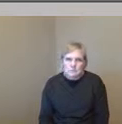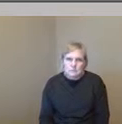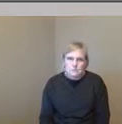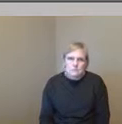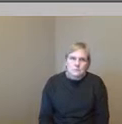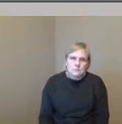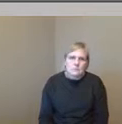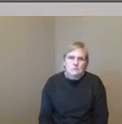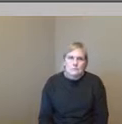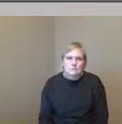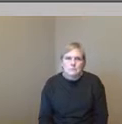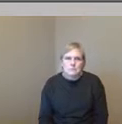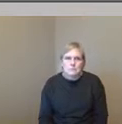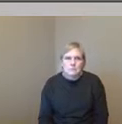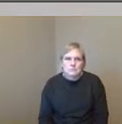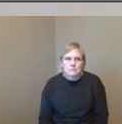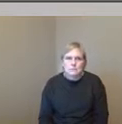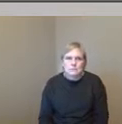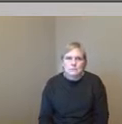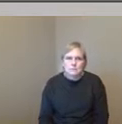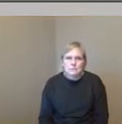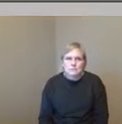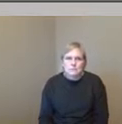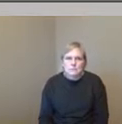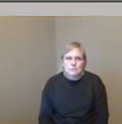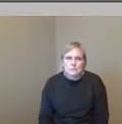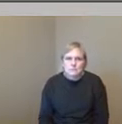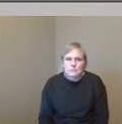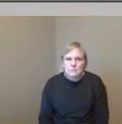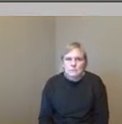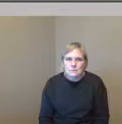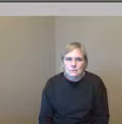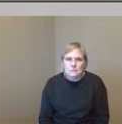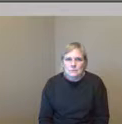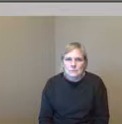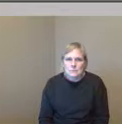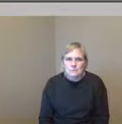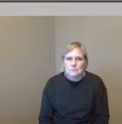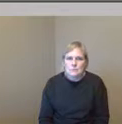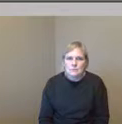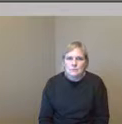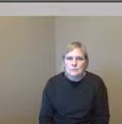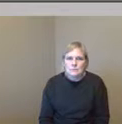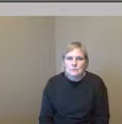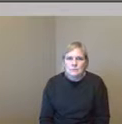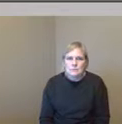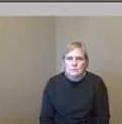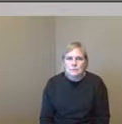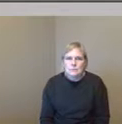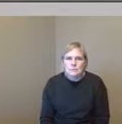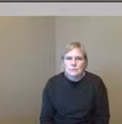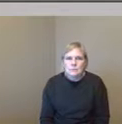Does anyone else want to respond or add to either questions 1 or 2, or just? This is Joan. Oh, hi, Joan. Can you